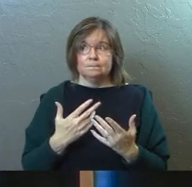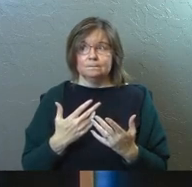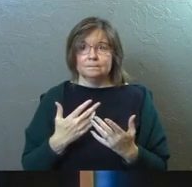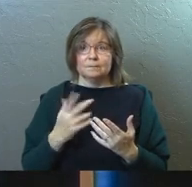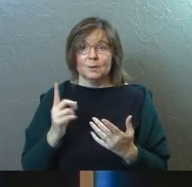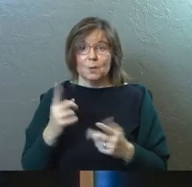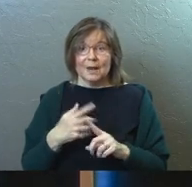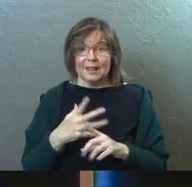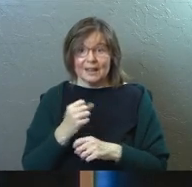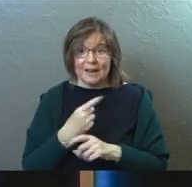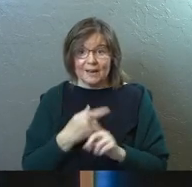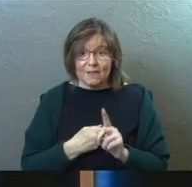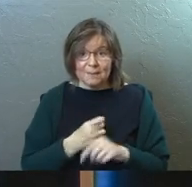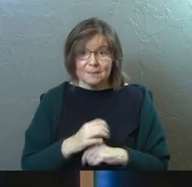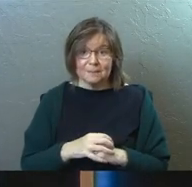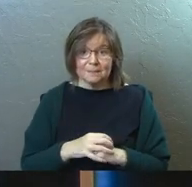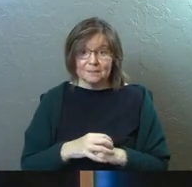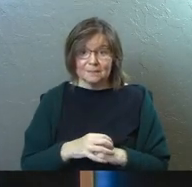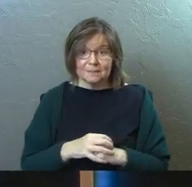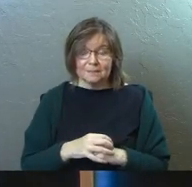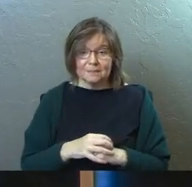guess where they got it?